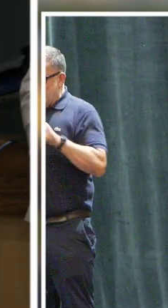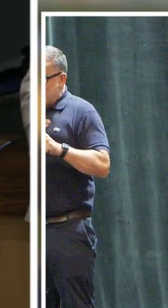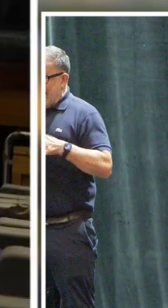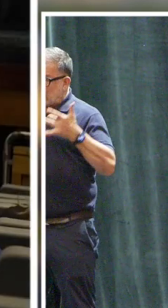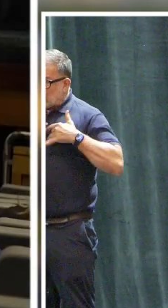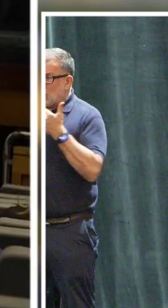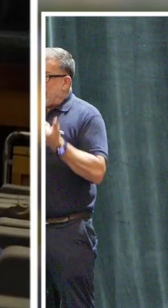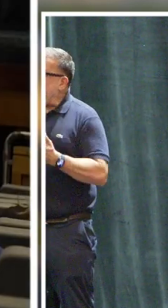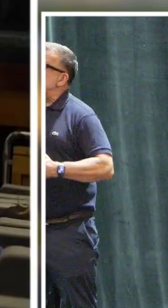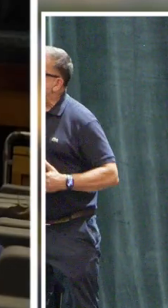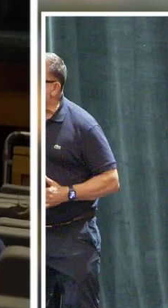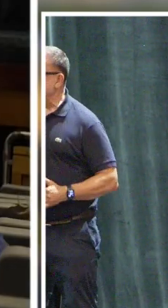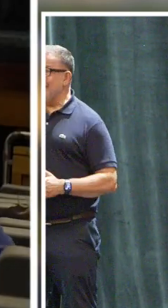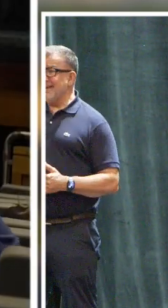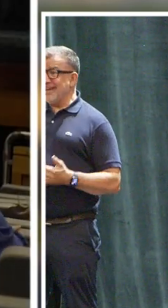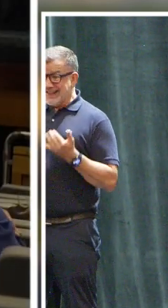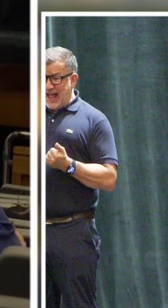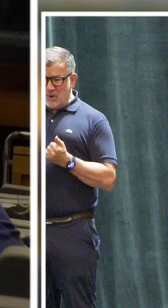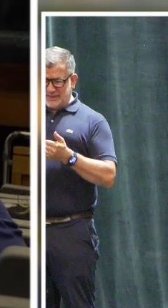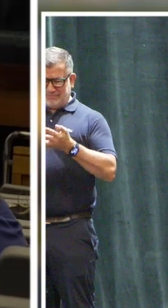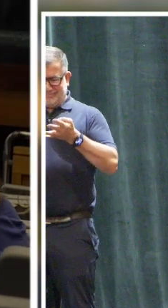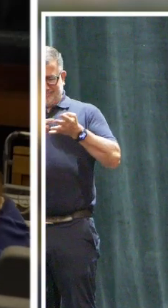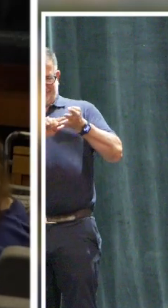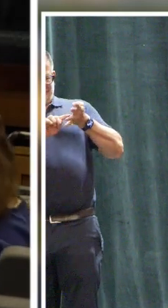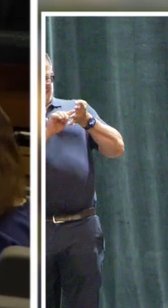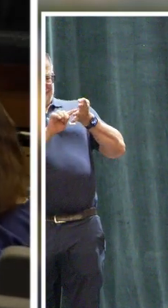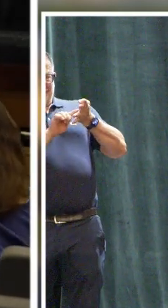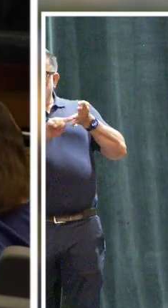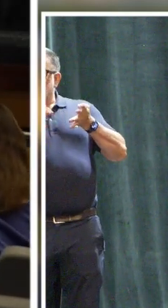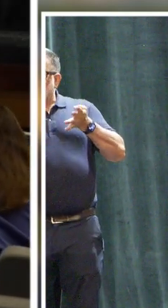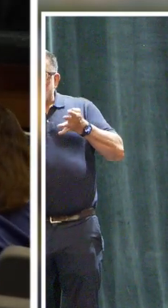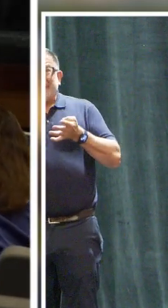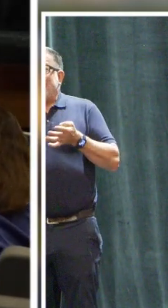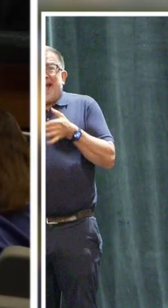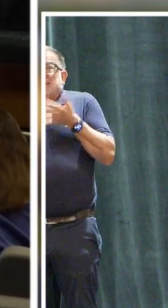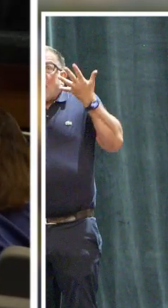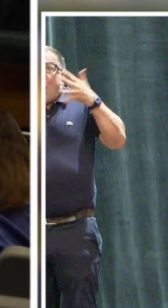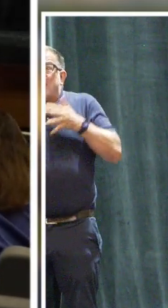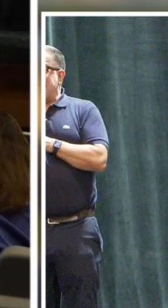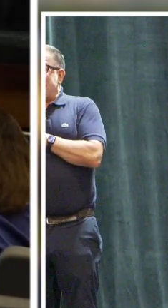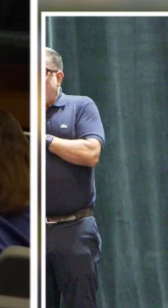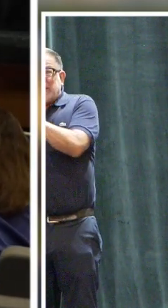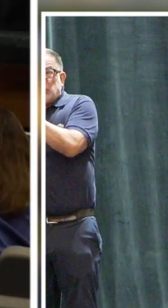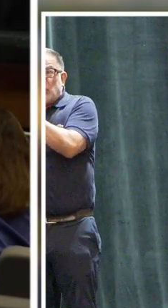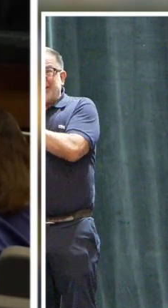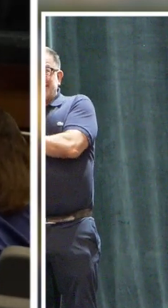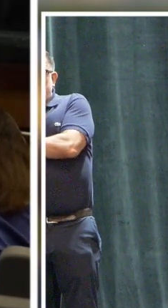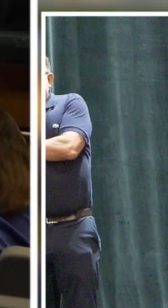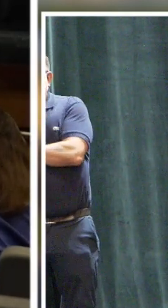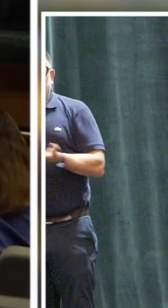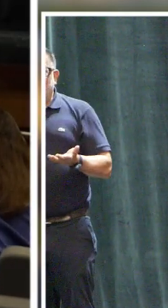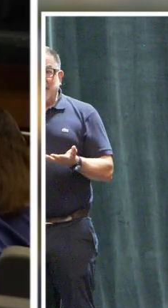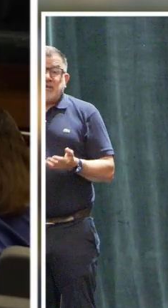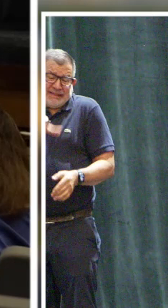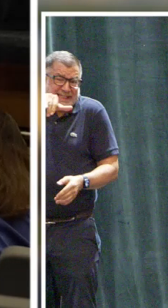degrees out and it's not even the end of June, right? And so while the water will rise, will we all be